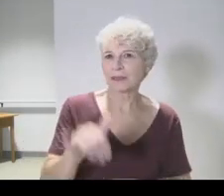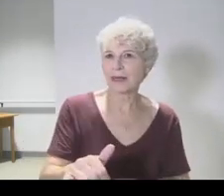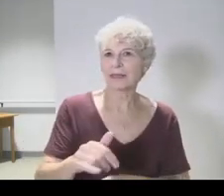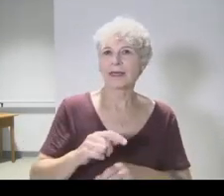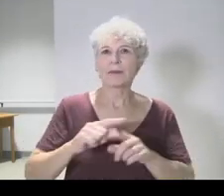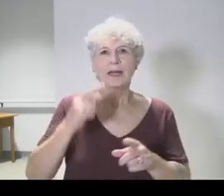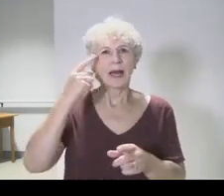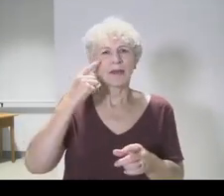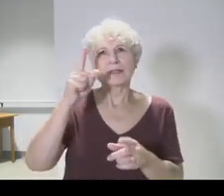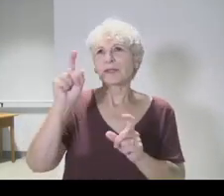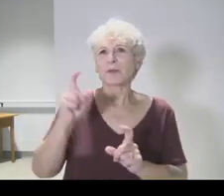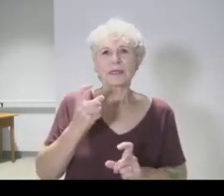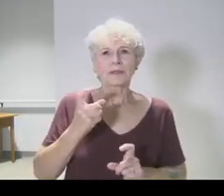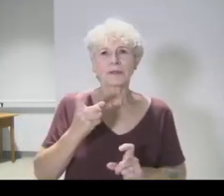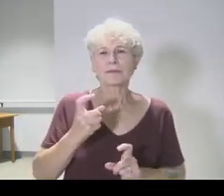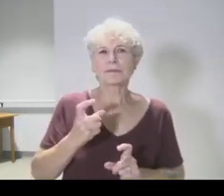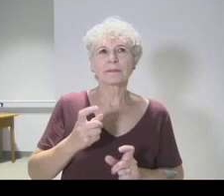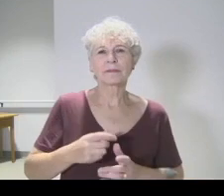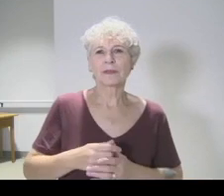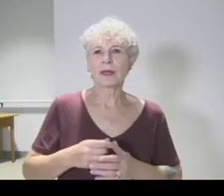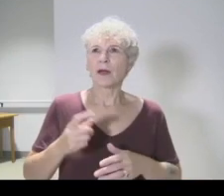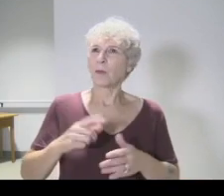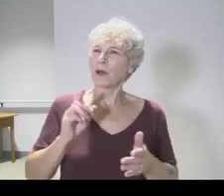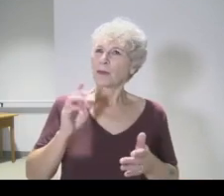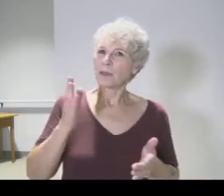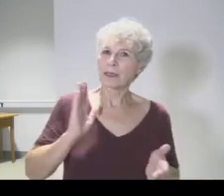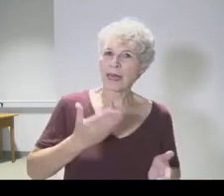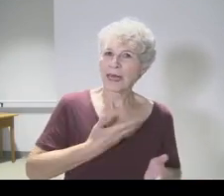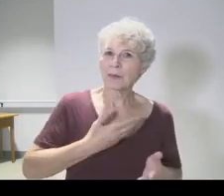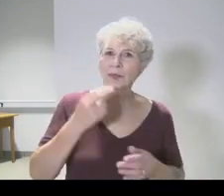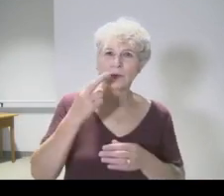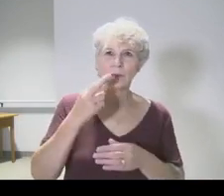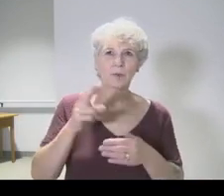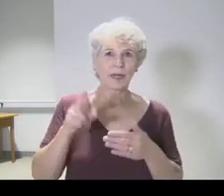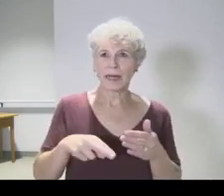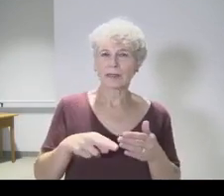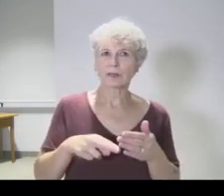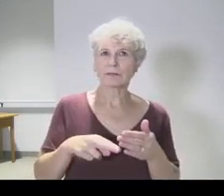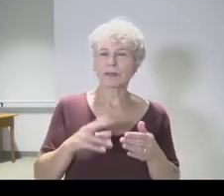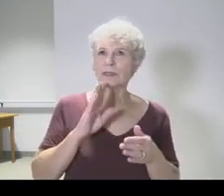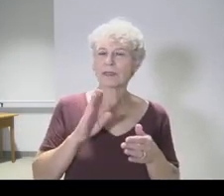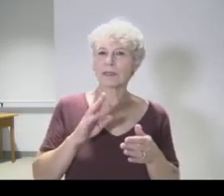I think the question that we have to ask is, what will our reaction be when he does come back?